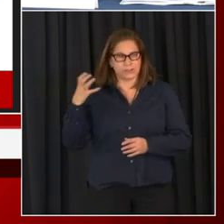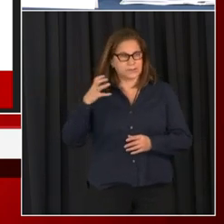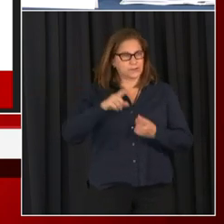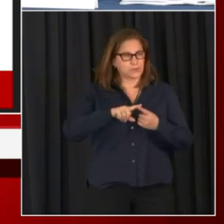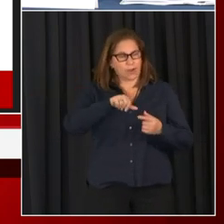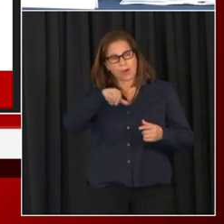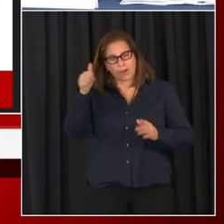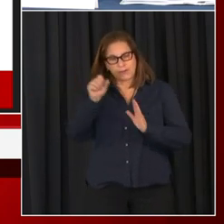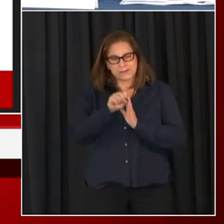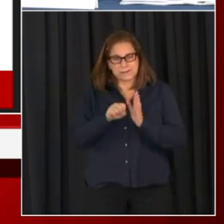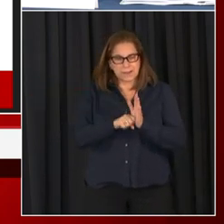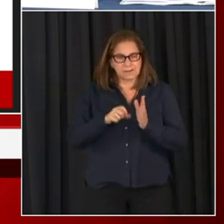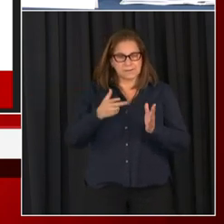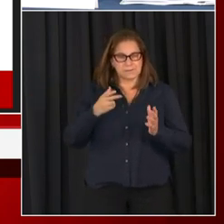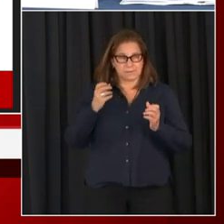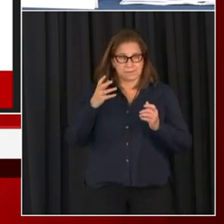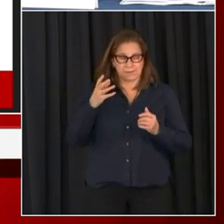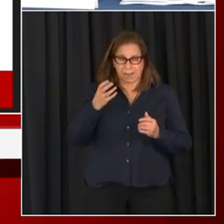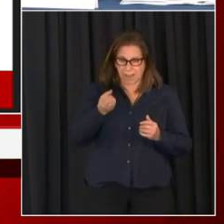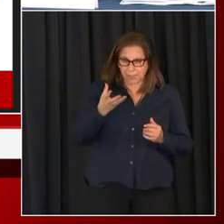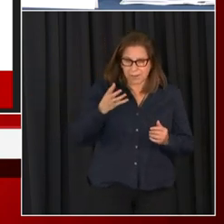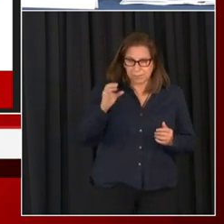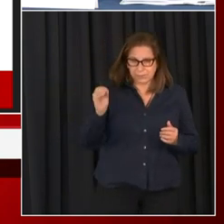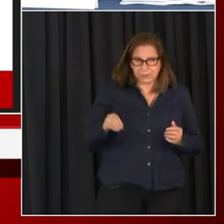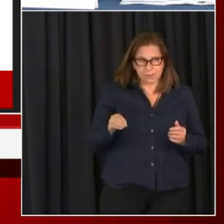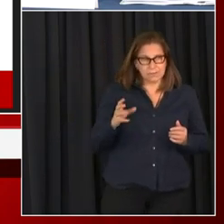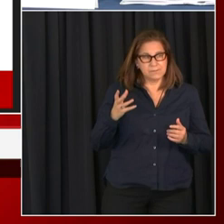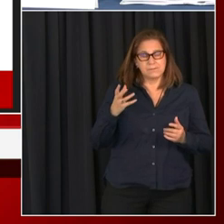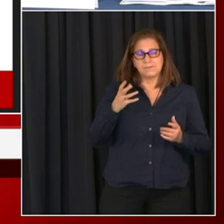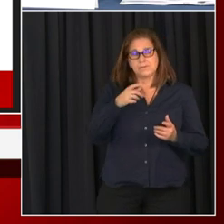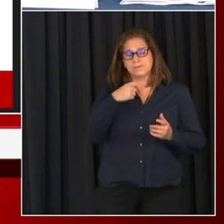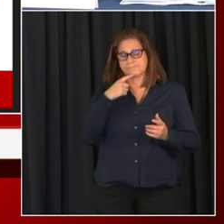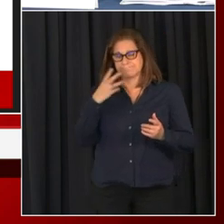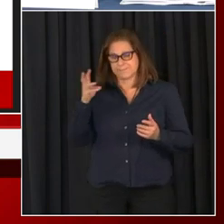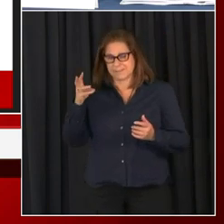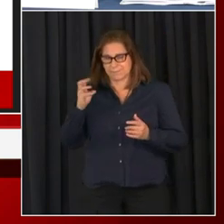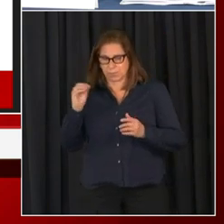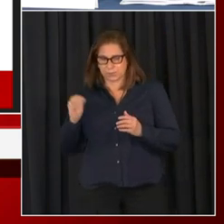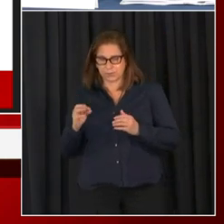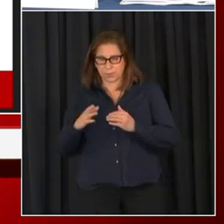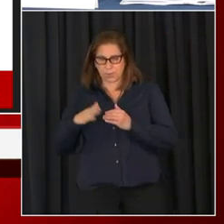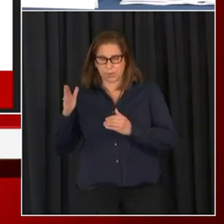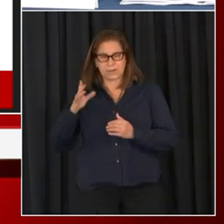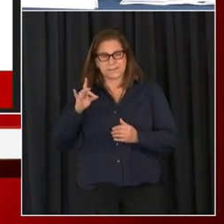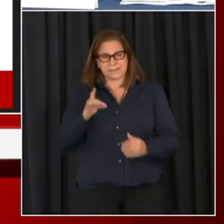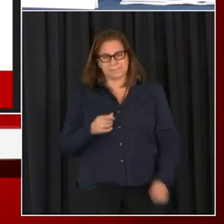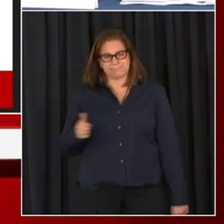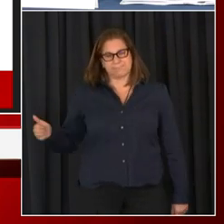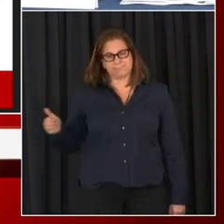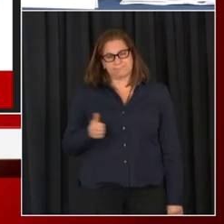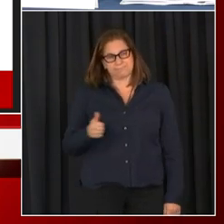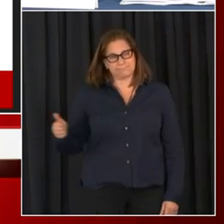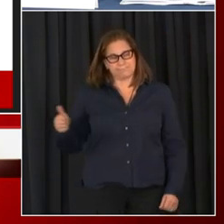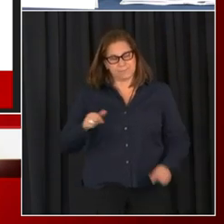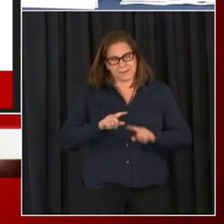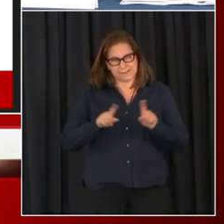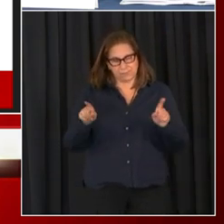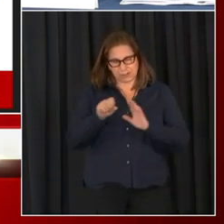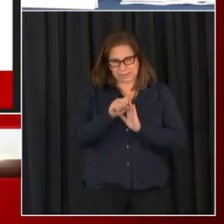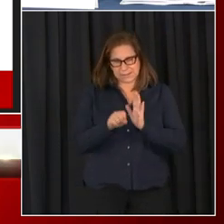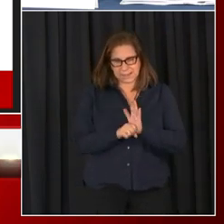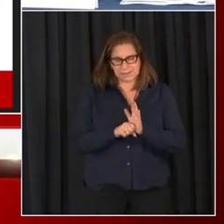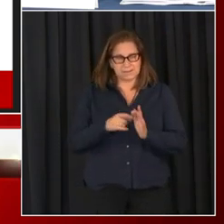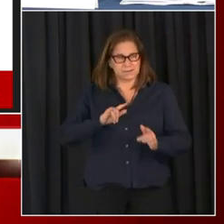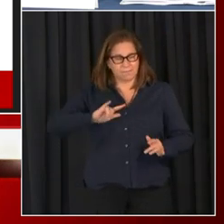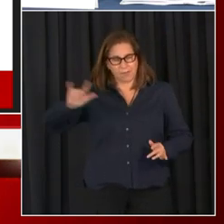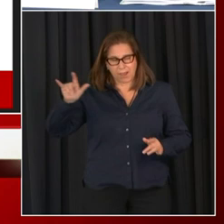residents of the District of Columbia may commute outside of the DMV on a daily basis, for professional